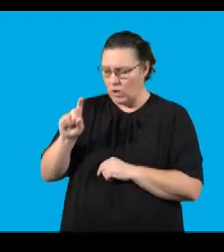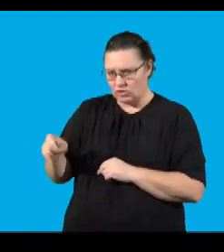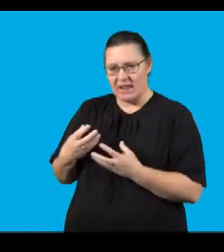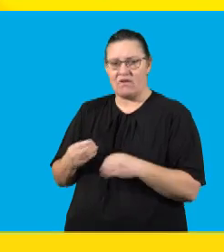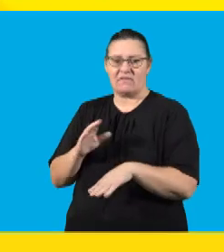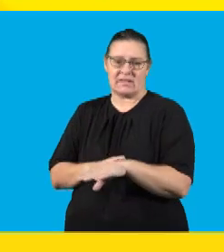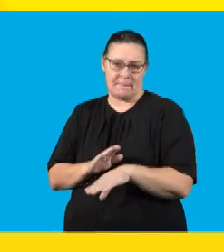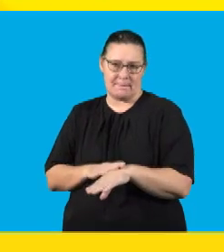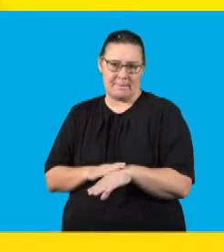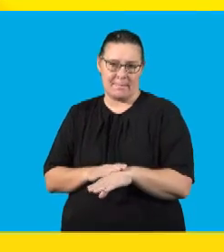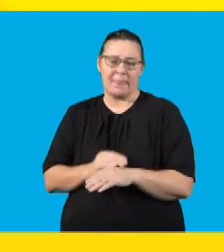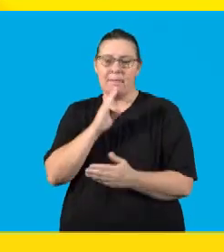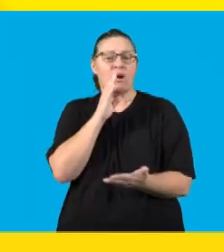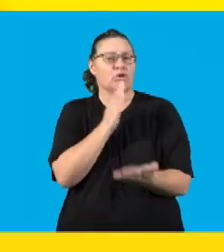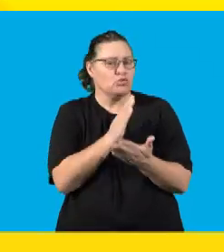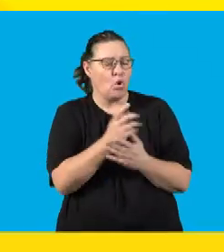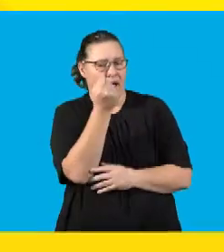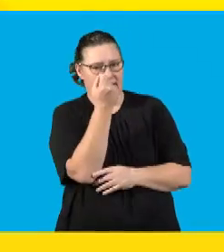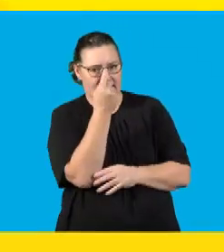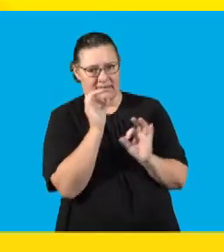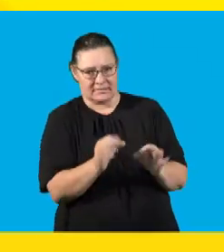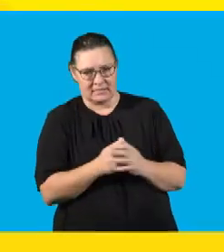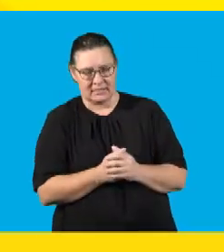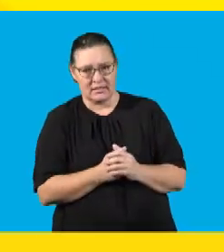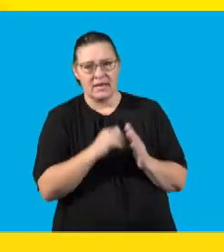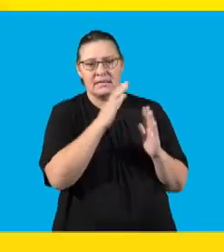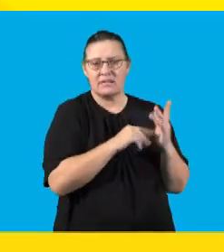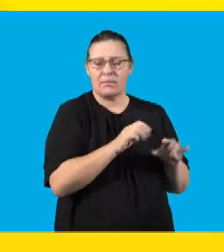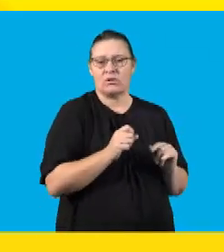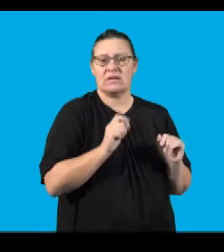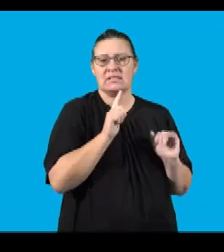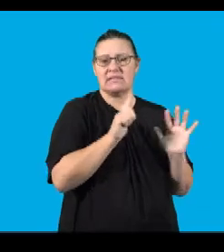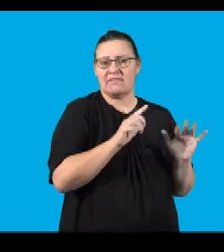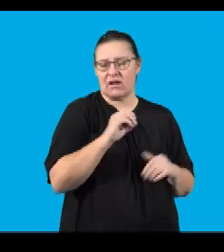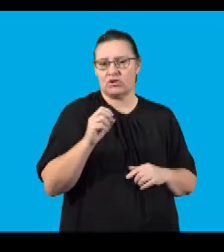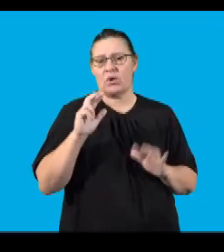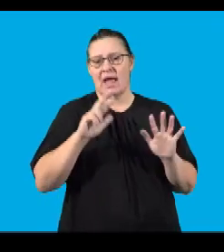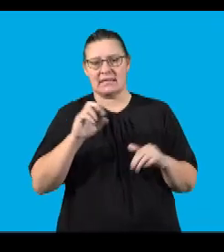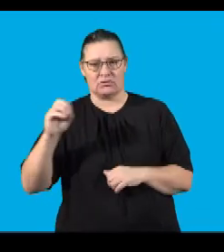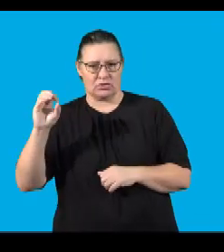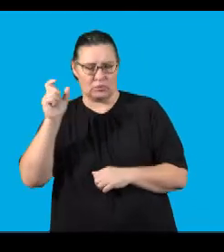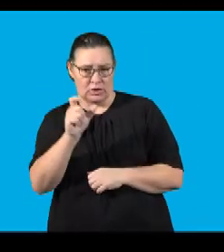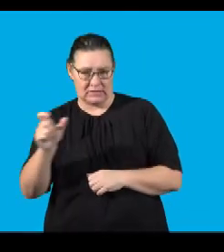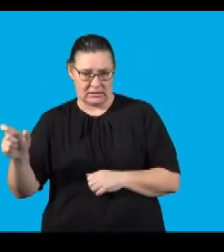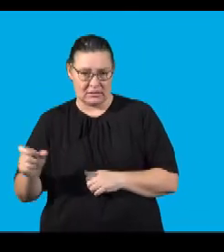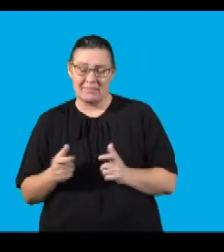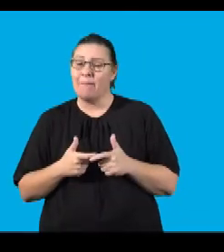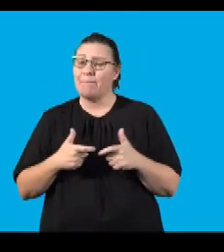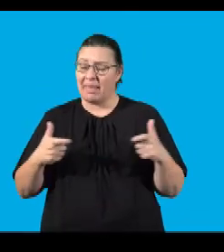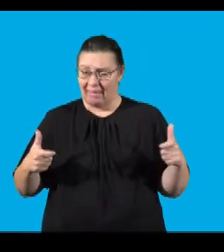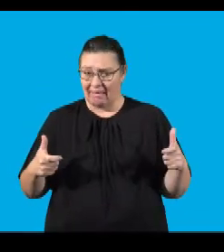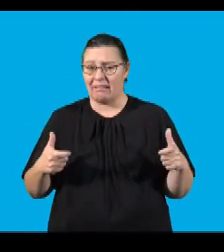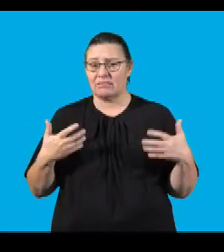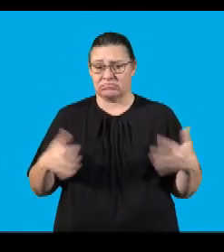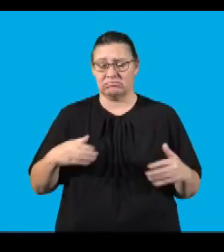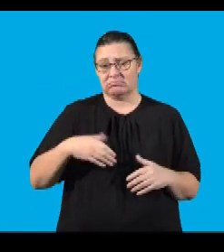the questions if you have time for that, and make sure you understand. The text will be about 700 to 800 words. That is a